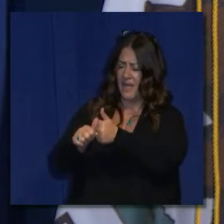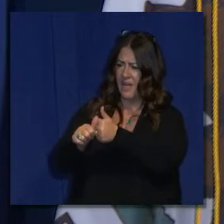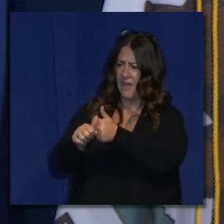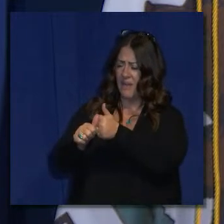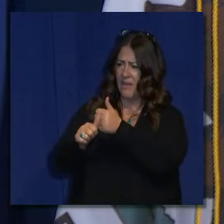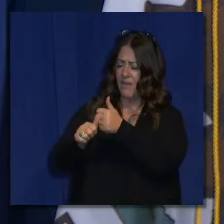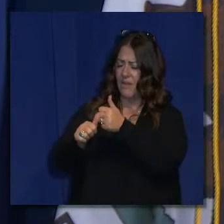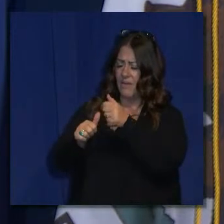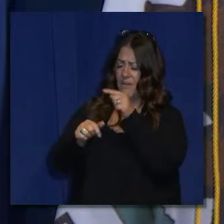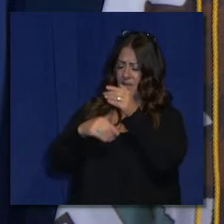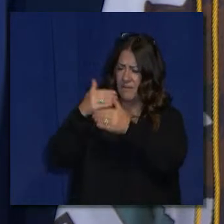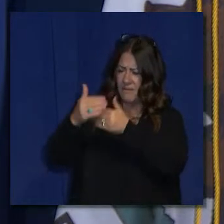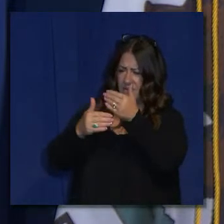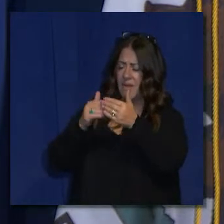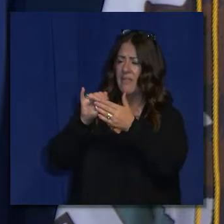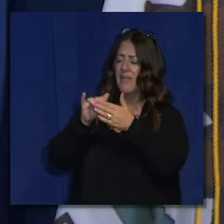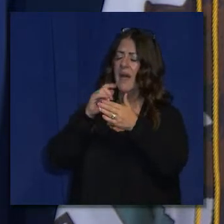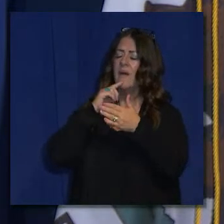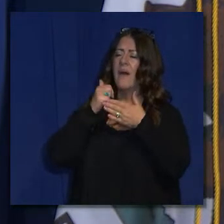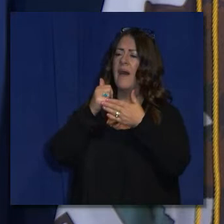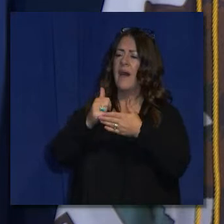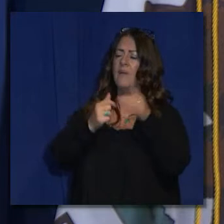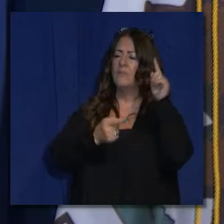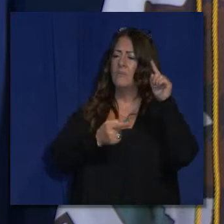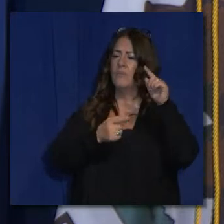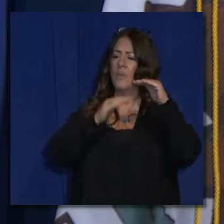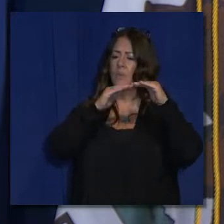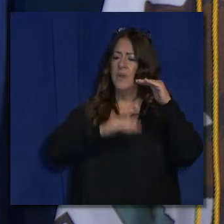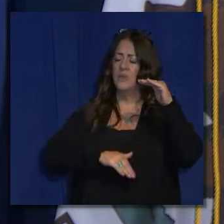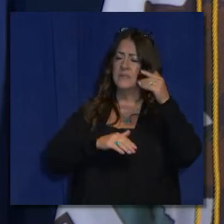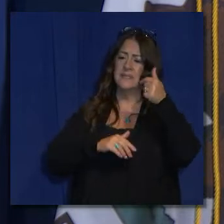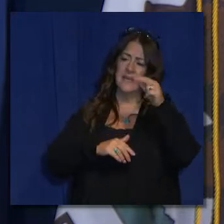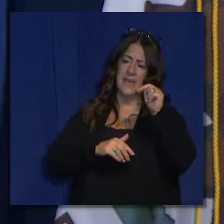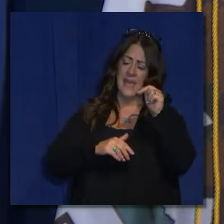billion relief package